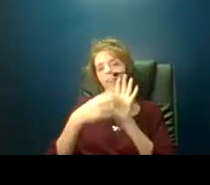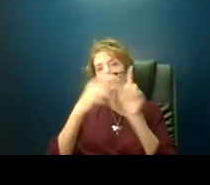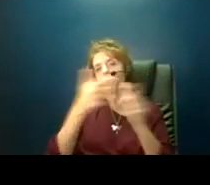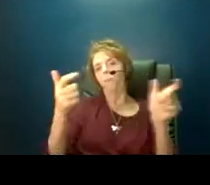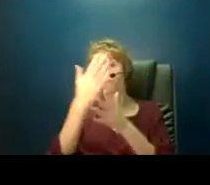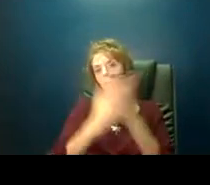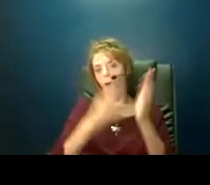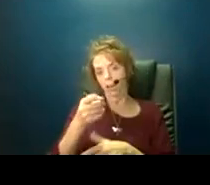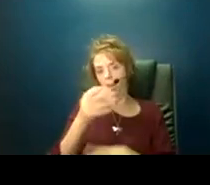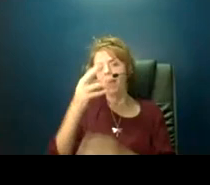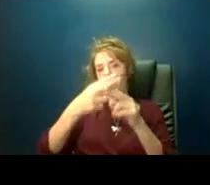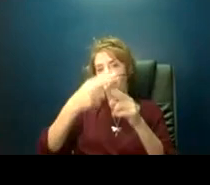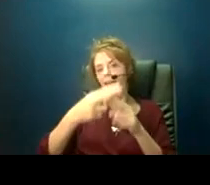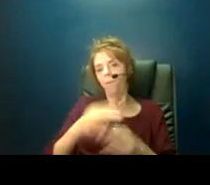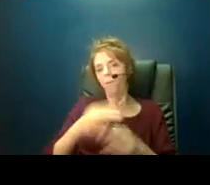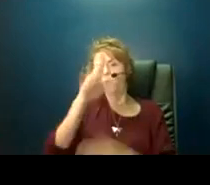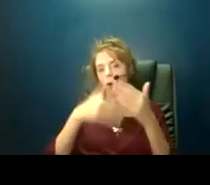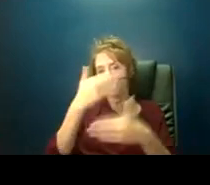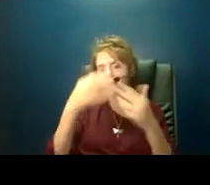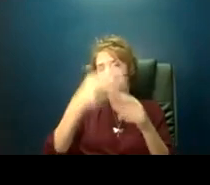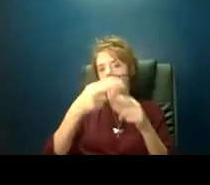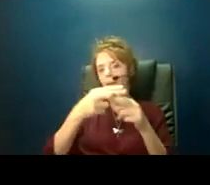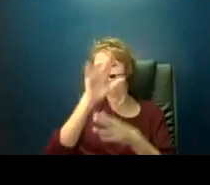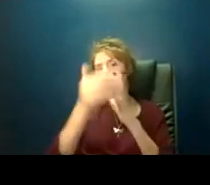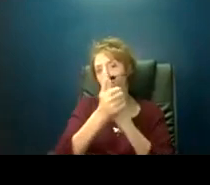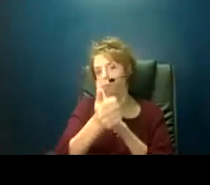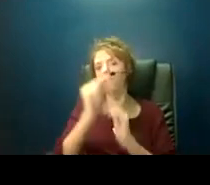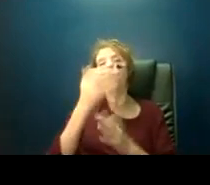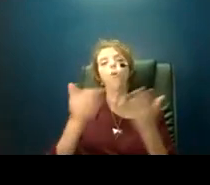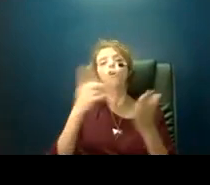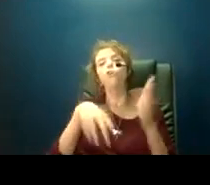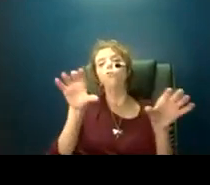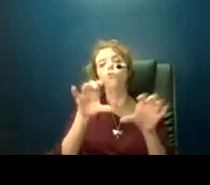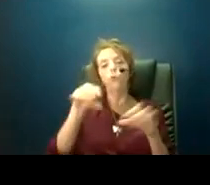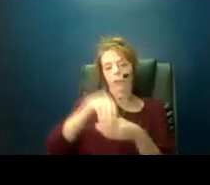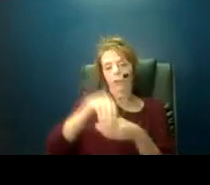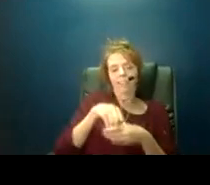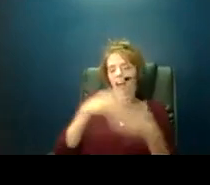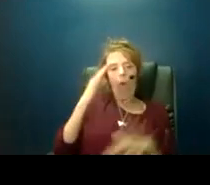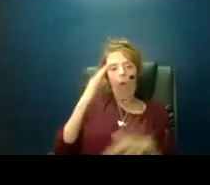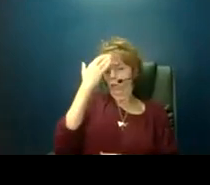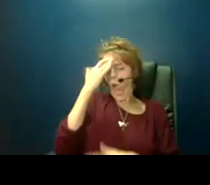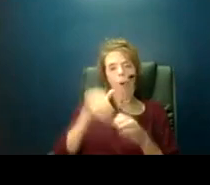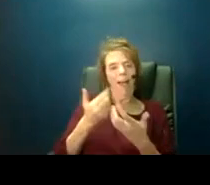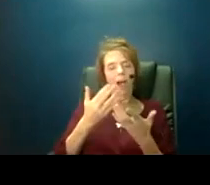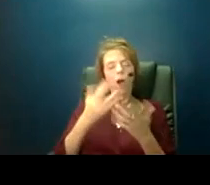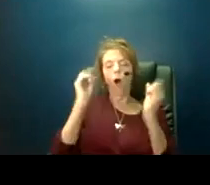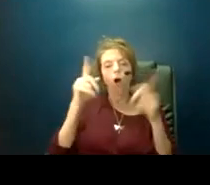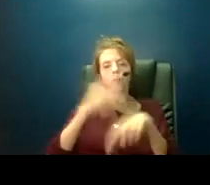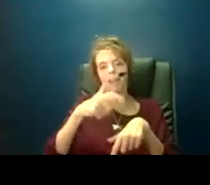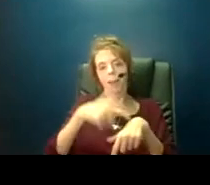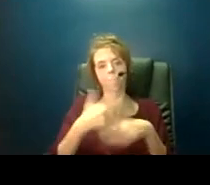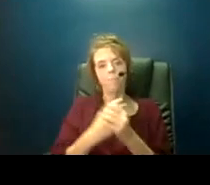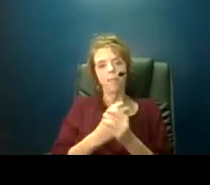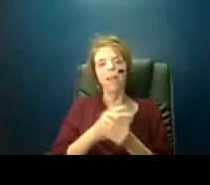this naming your process and naming your expertise. So the things that you do intuitively all the time,